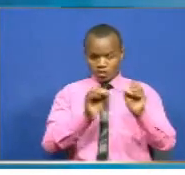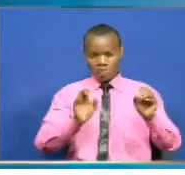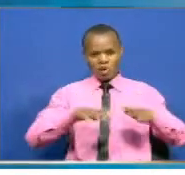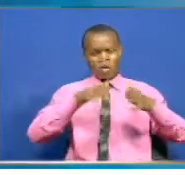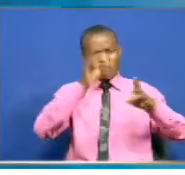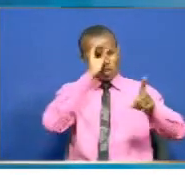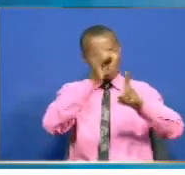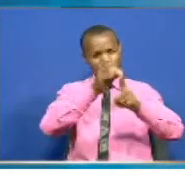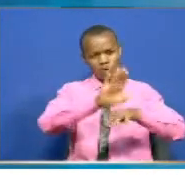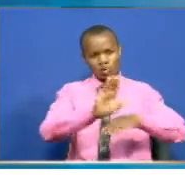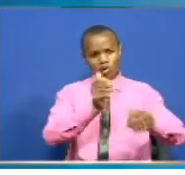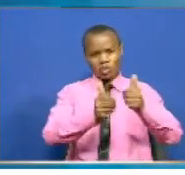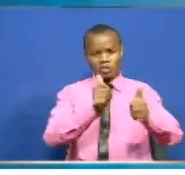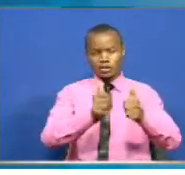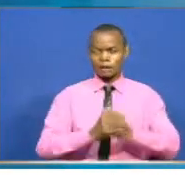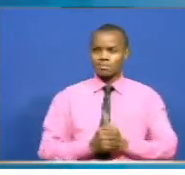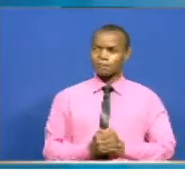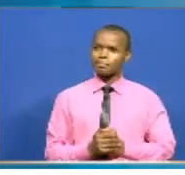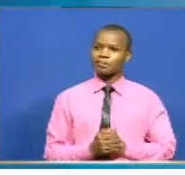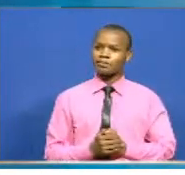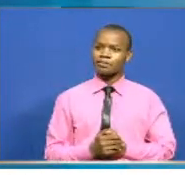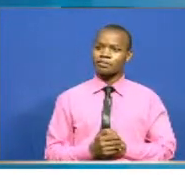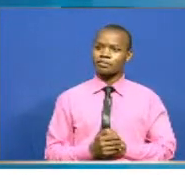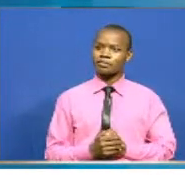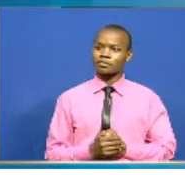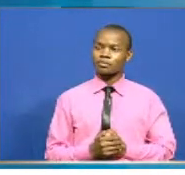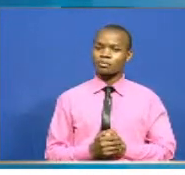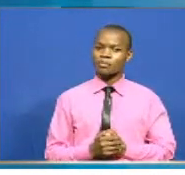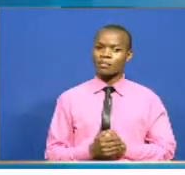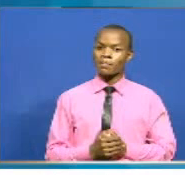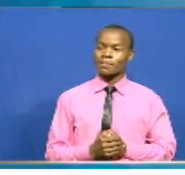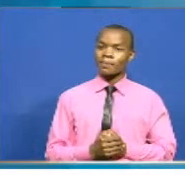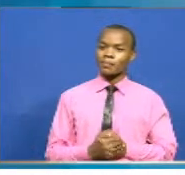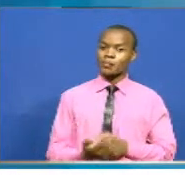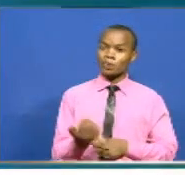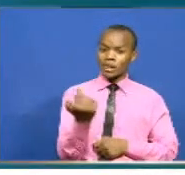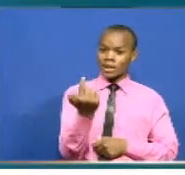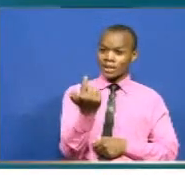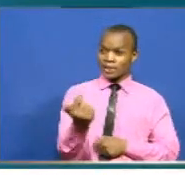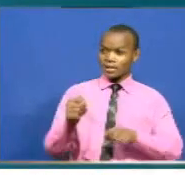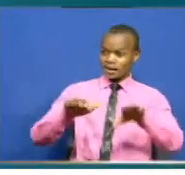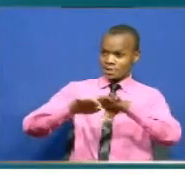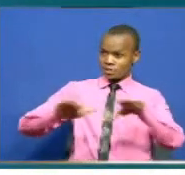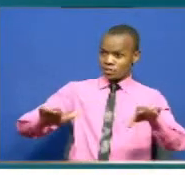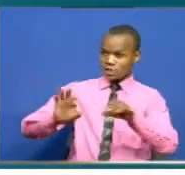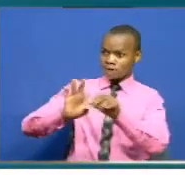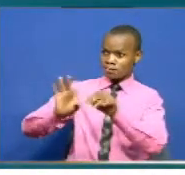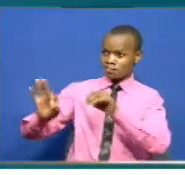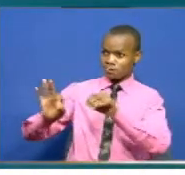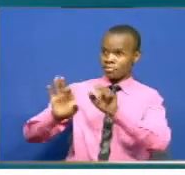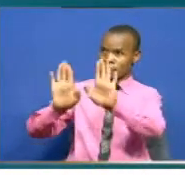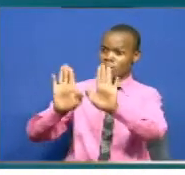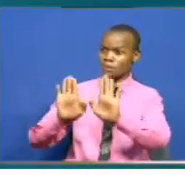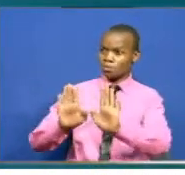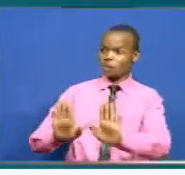that? Let me tell you this. Each kilometer in my constituency is